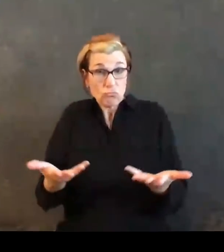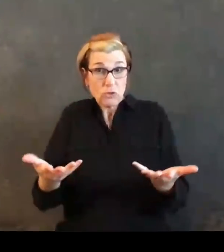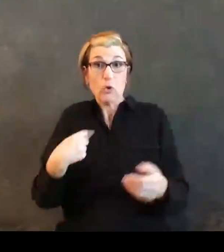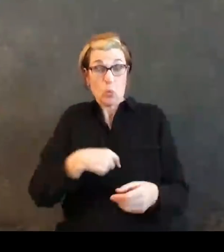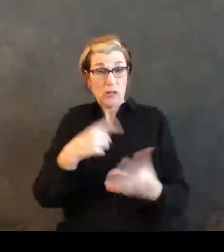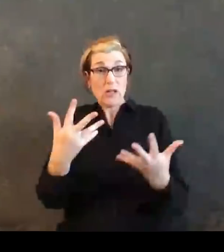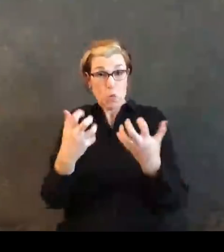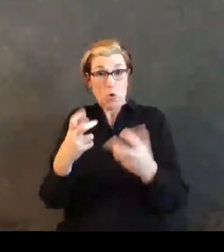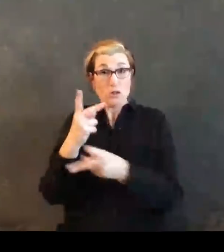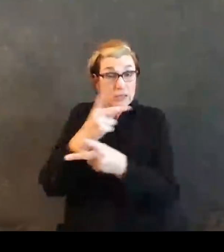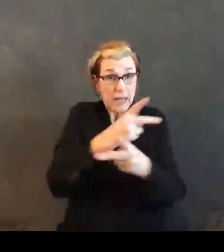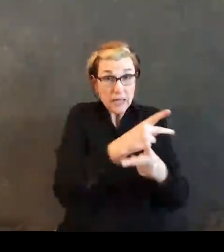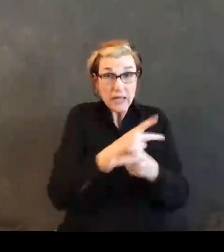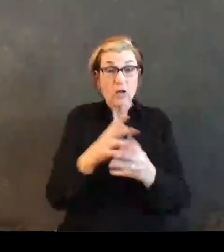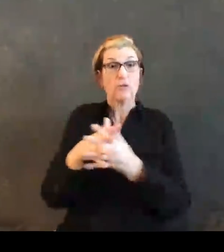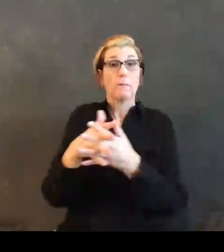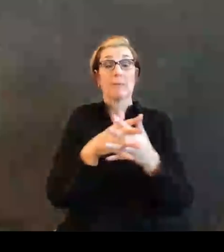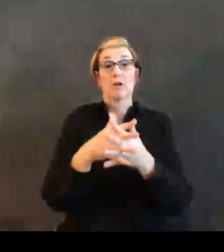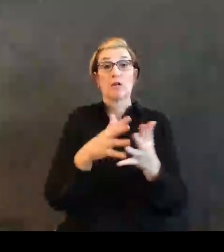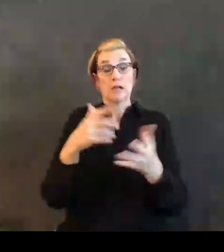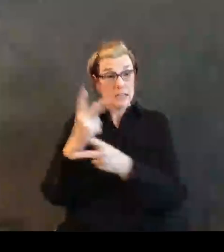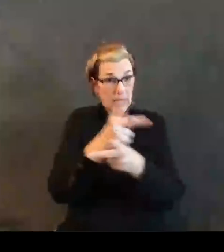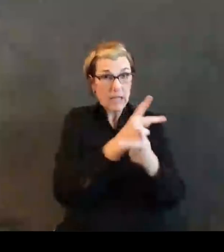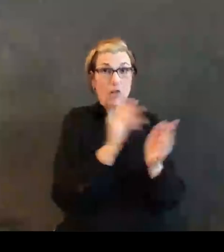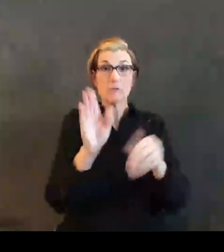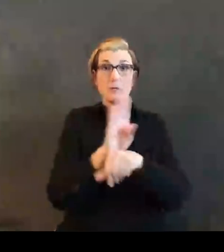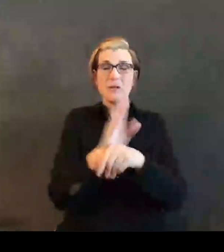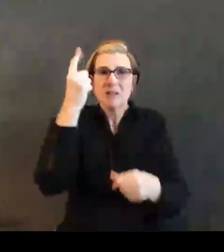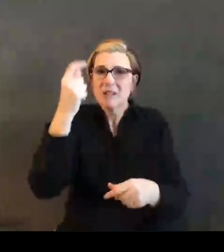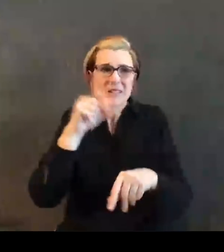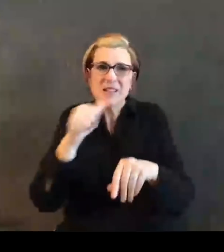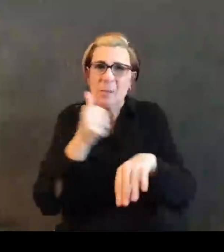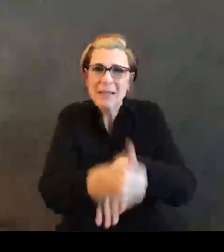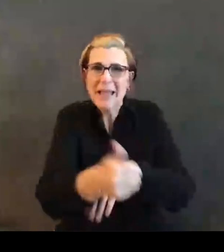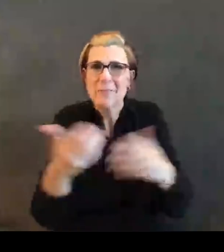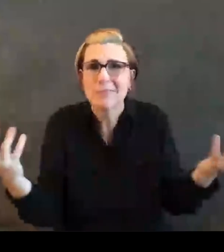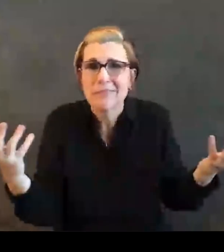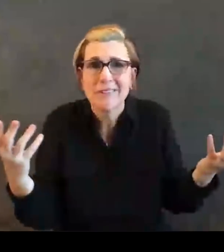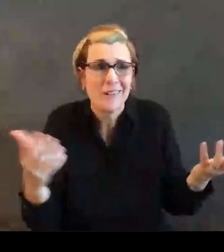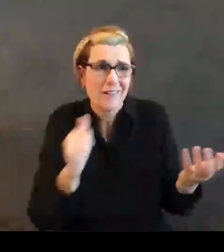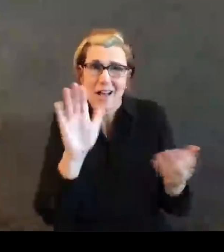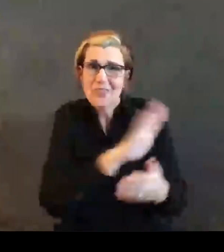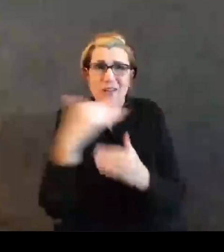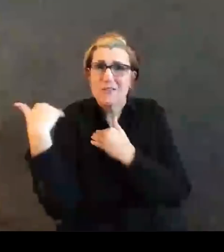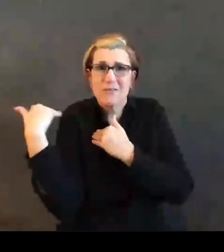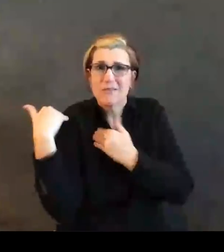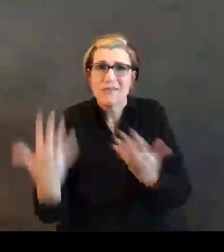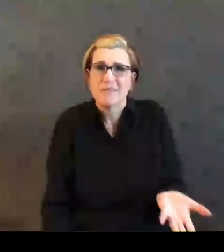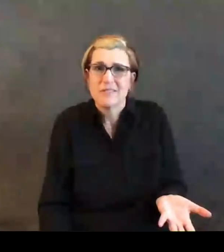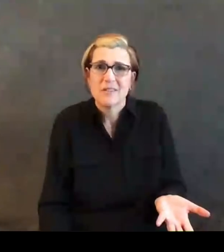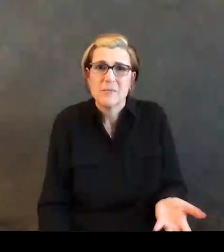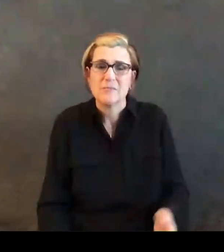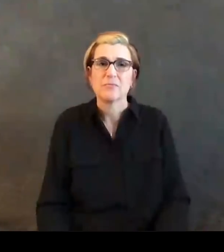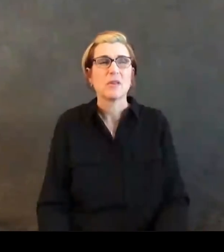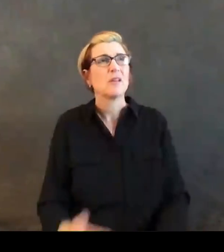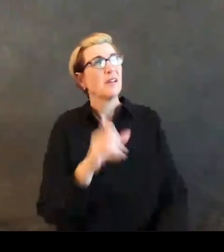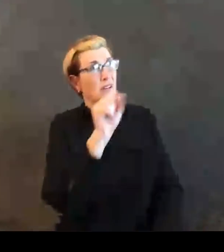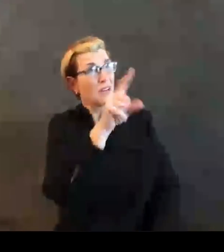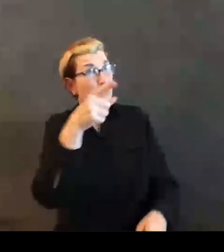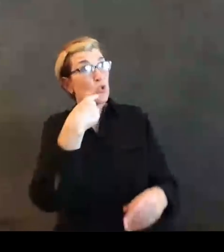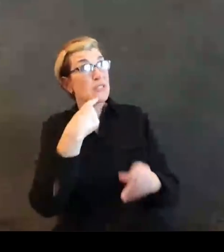make the country great. It's not their fault. It's not their fault. But we think I would say we've anticipated 3 months.